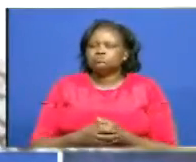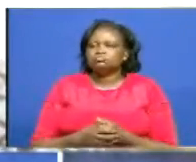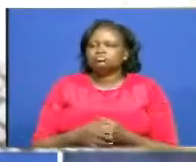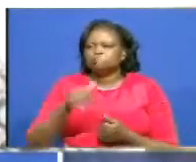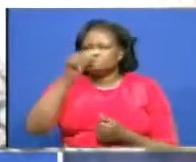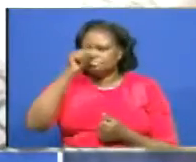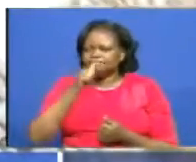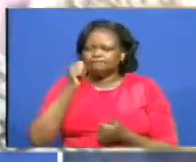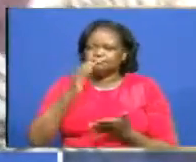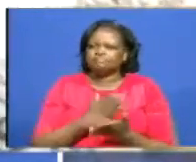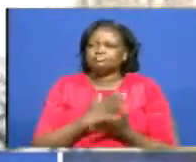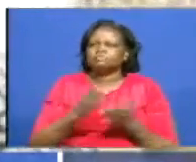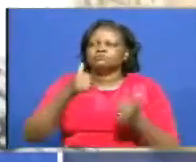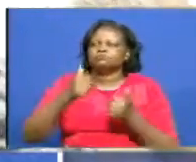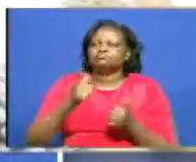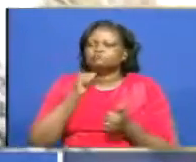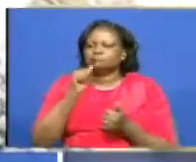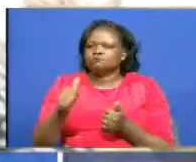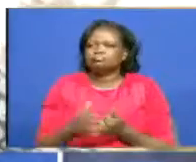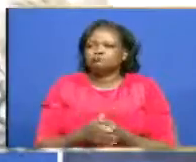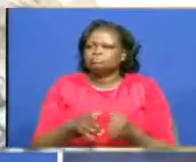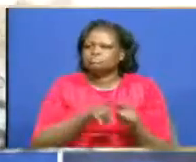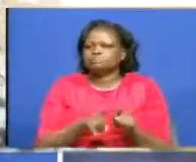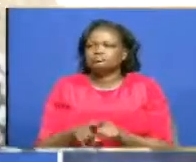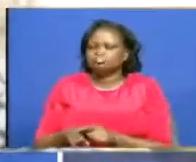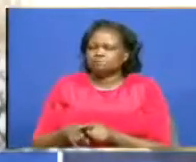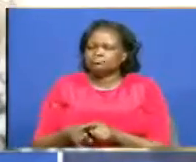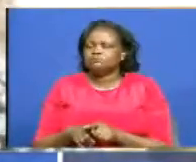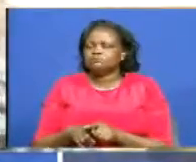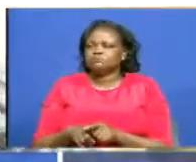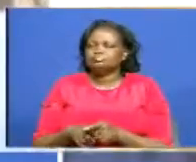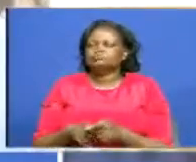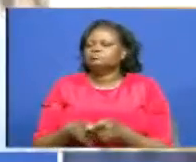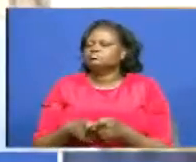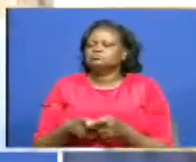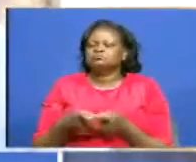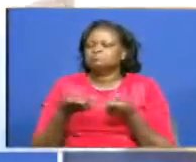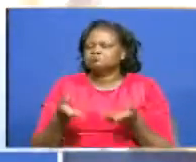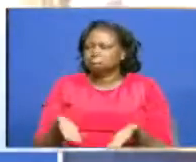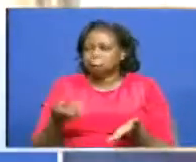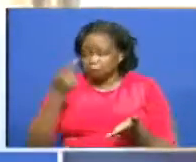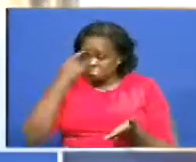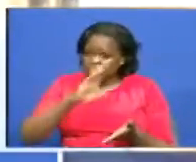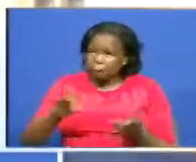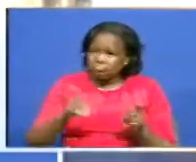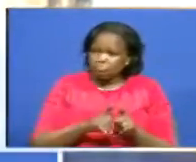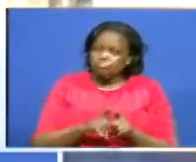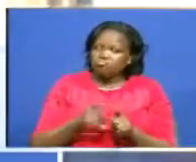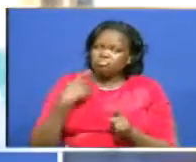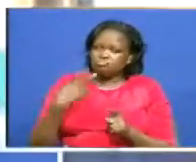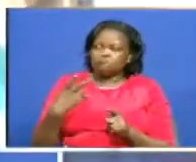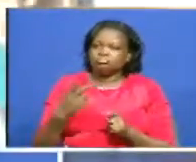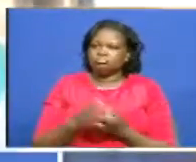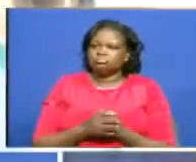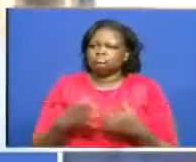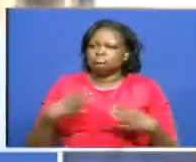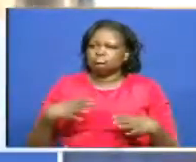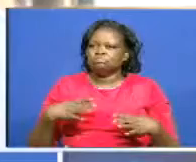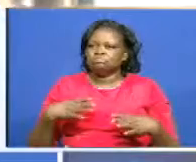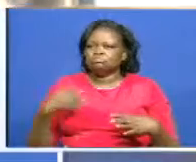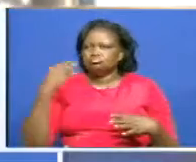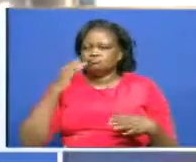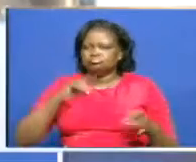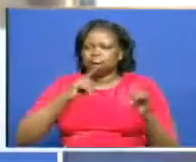sector, and it is not also easily available to them. Na tumeweza kuona mfuriko wa wagonjwa kwenda hospitali za